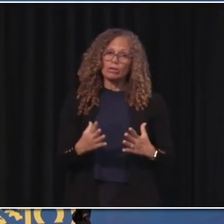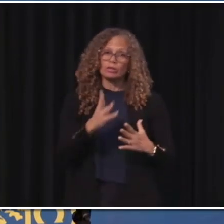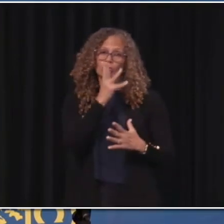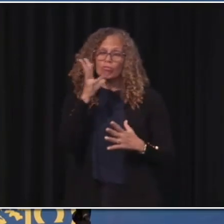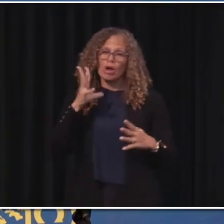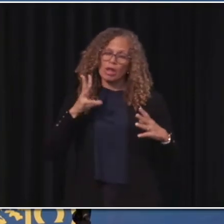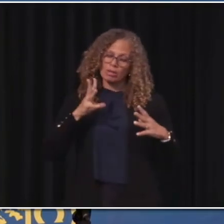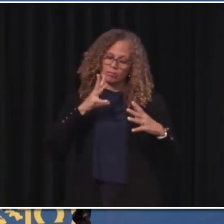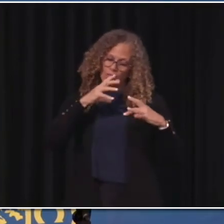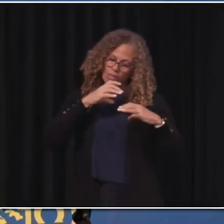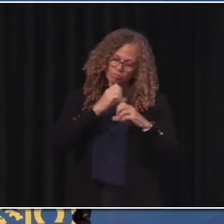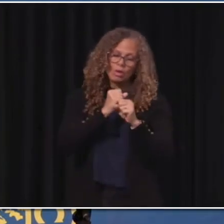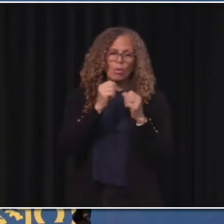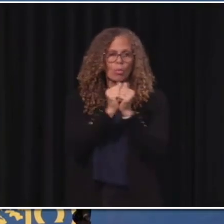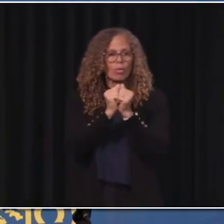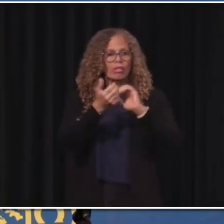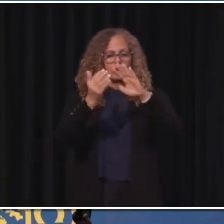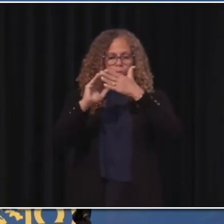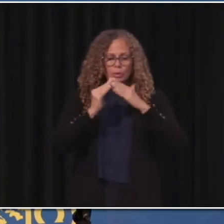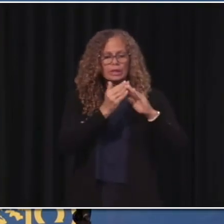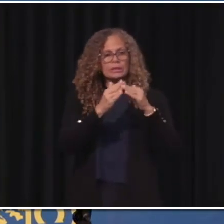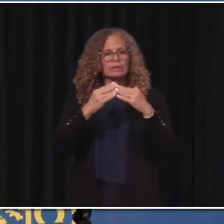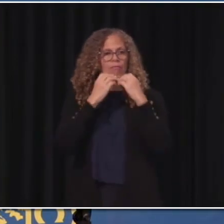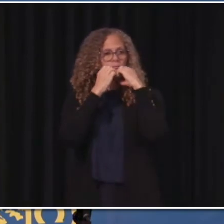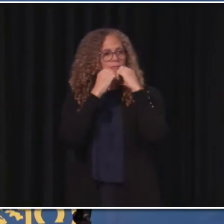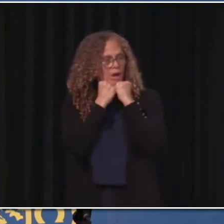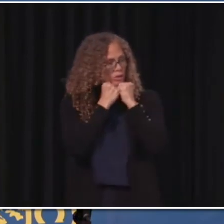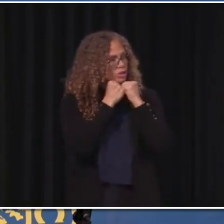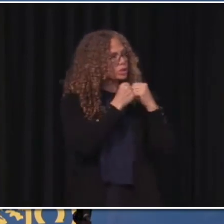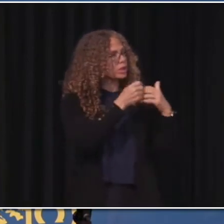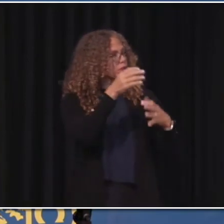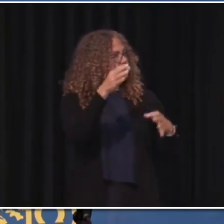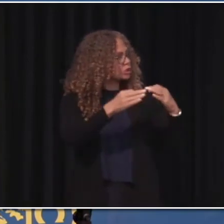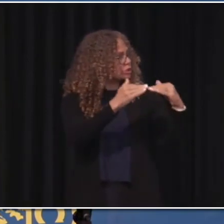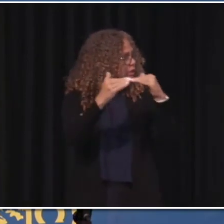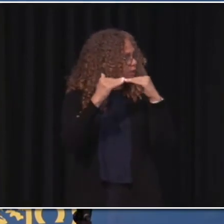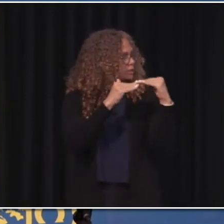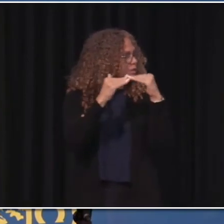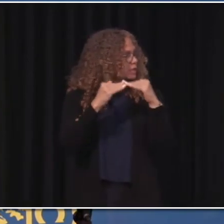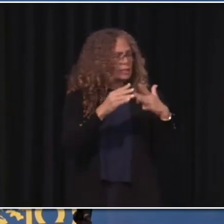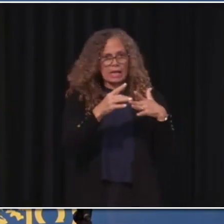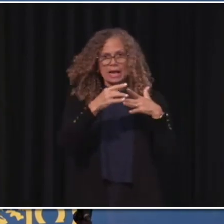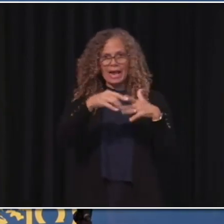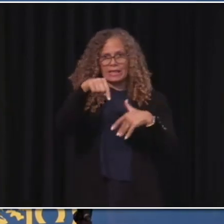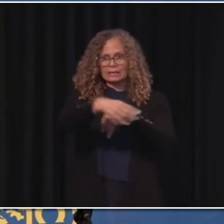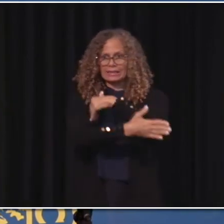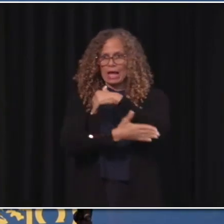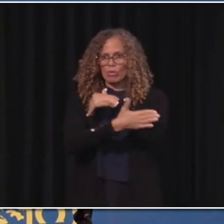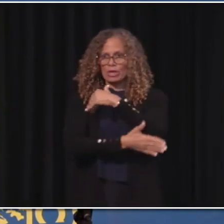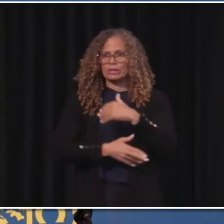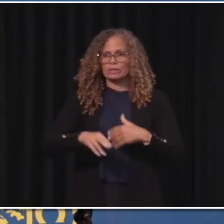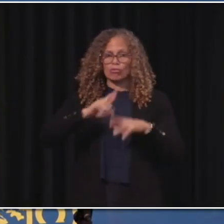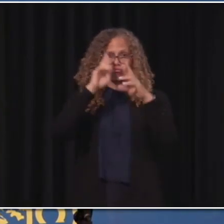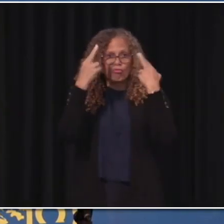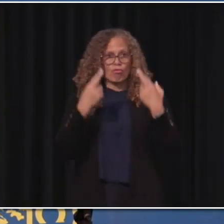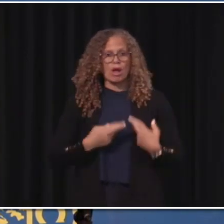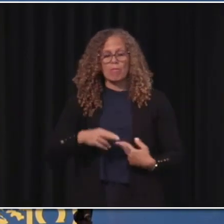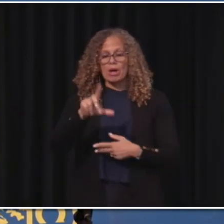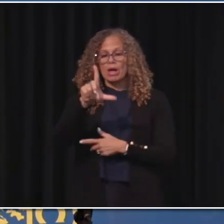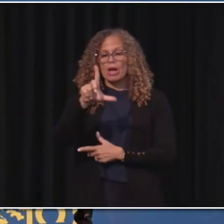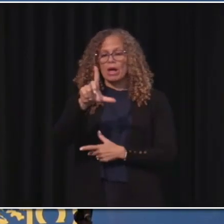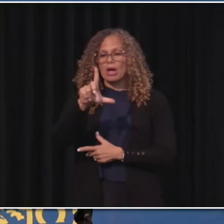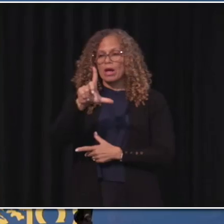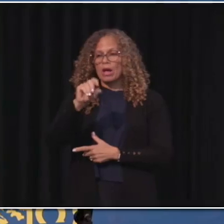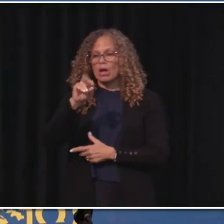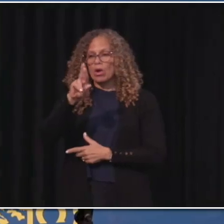community, compassion, and justice that guides this county's work. So please welcome Rabbi Lori